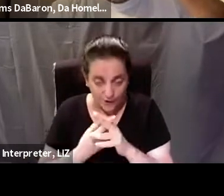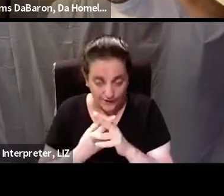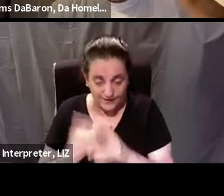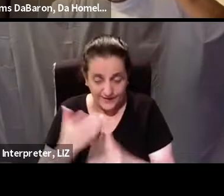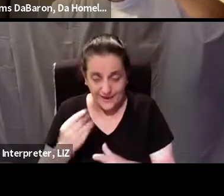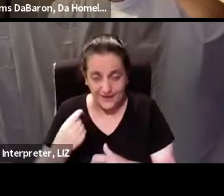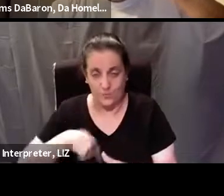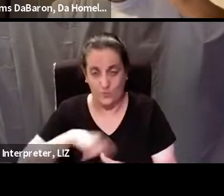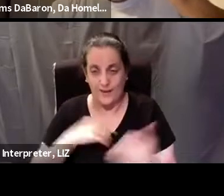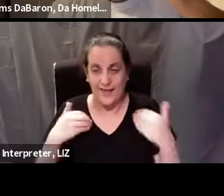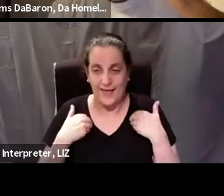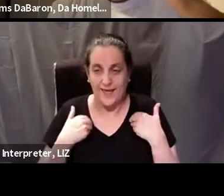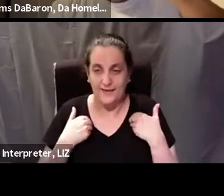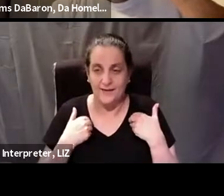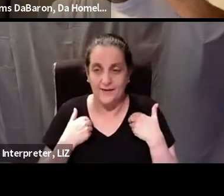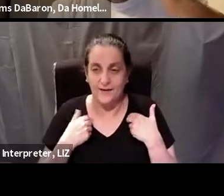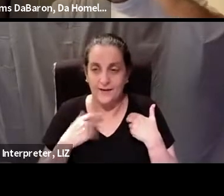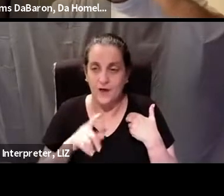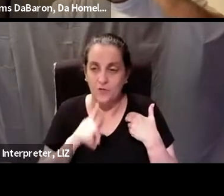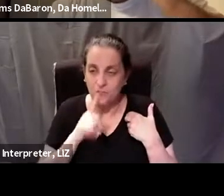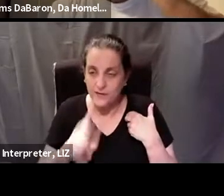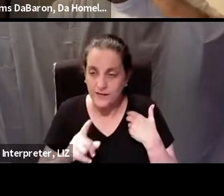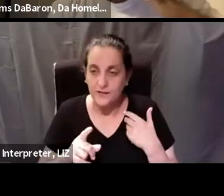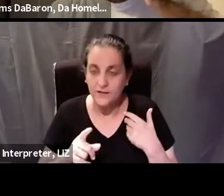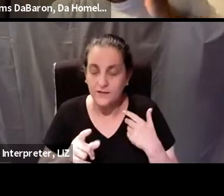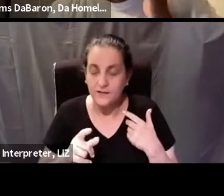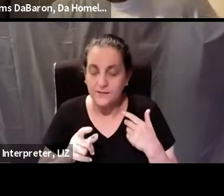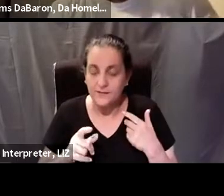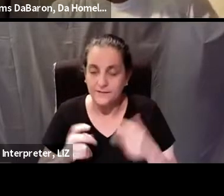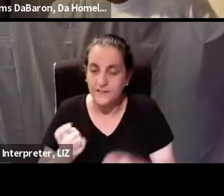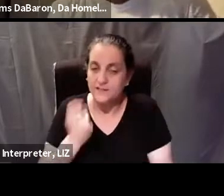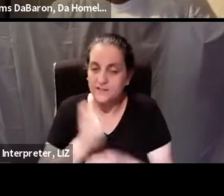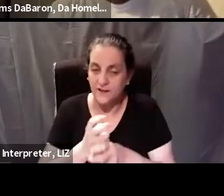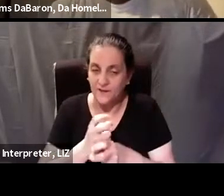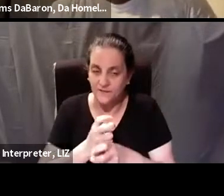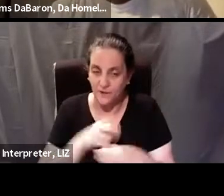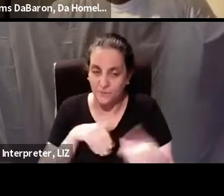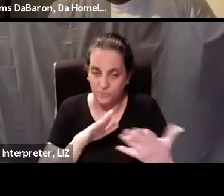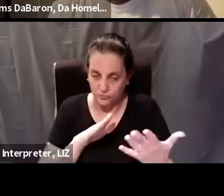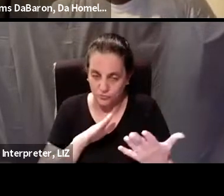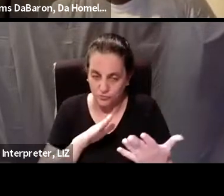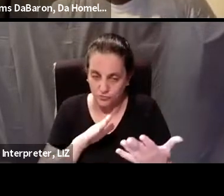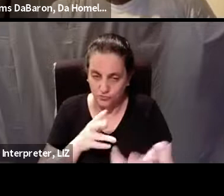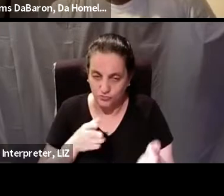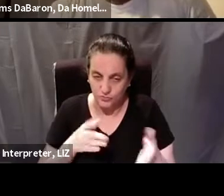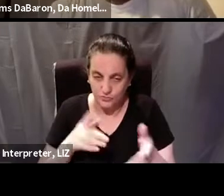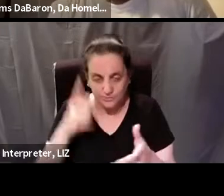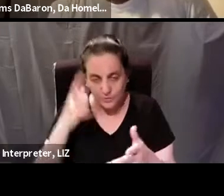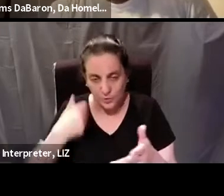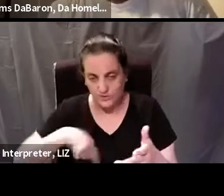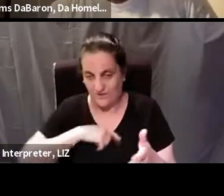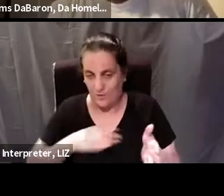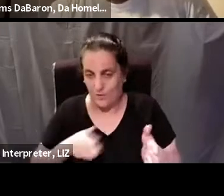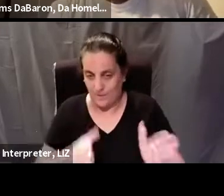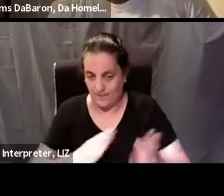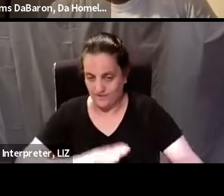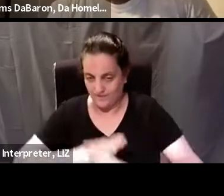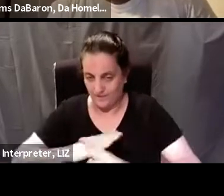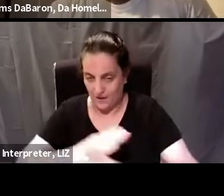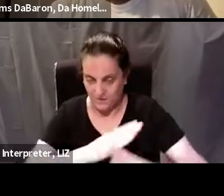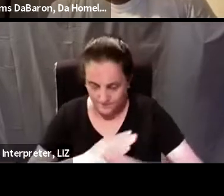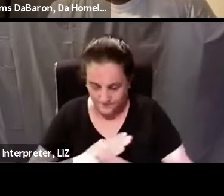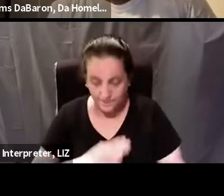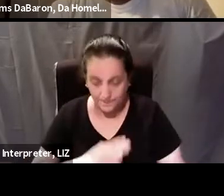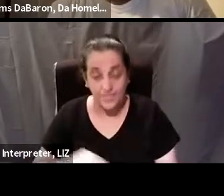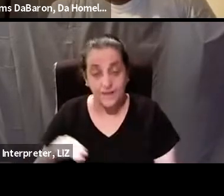very steep glide path. I think in December, we came up with this. January 15th, we